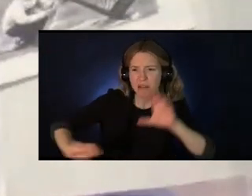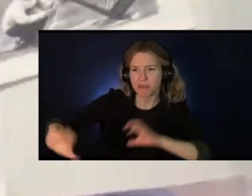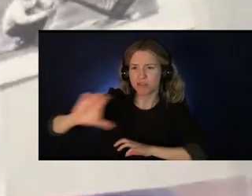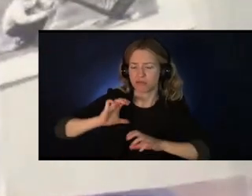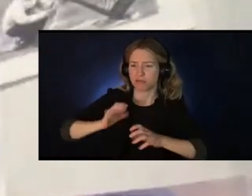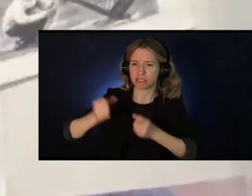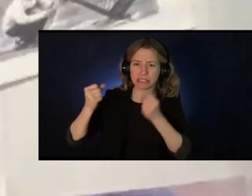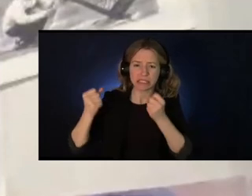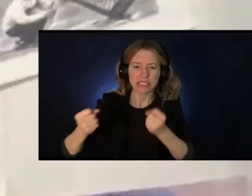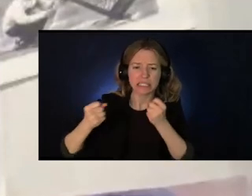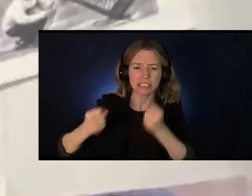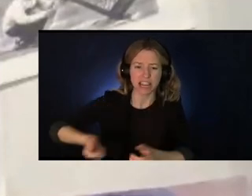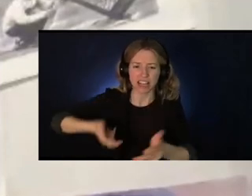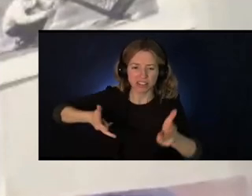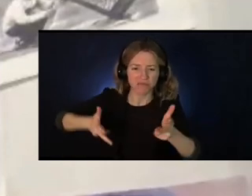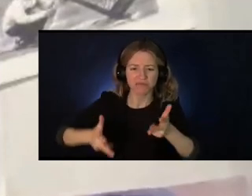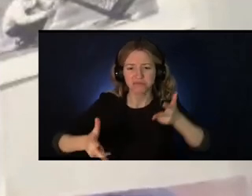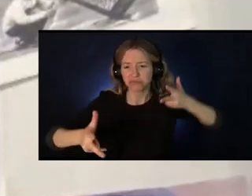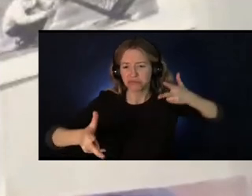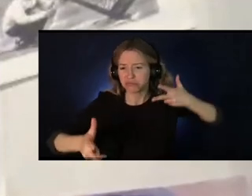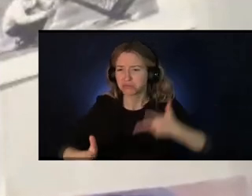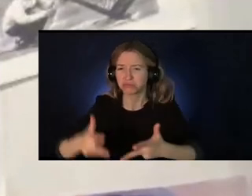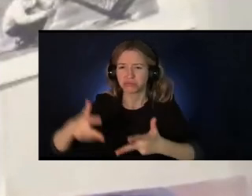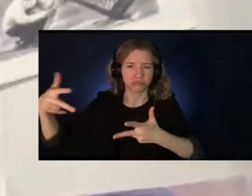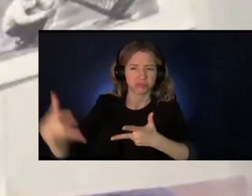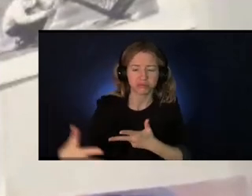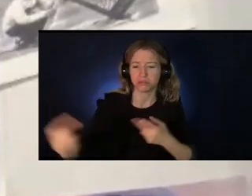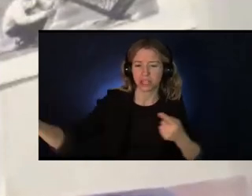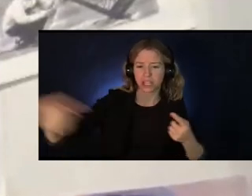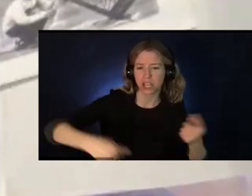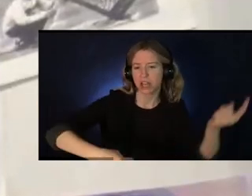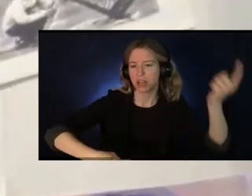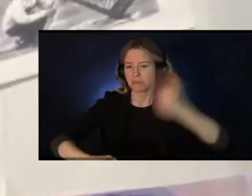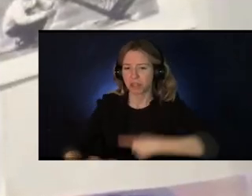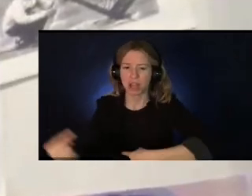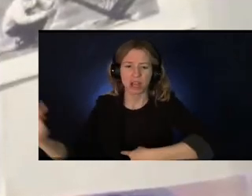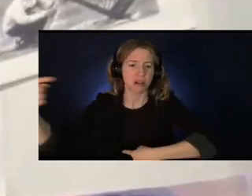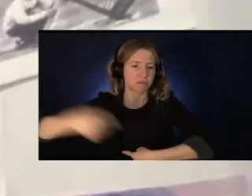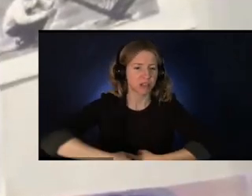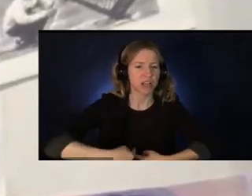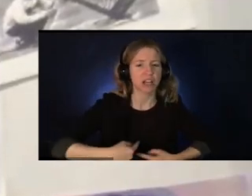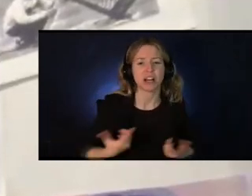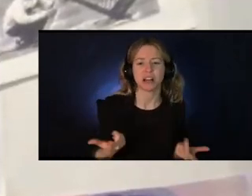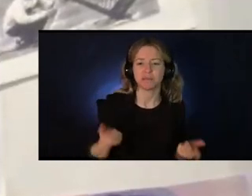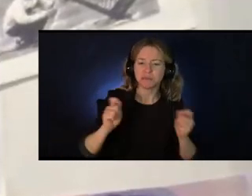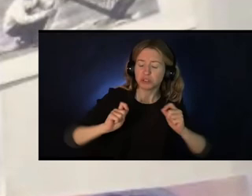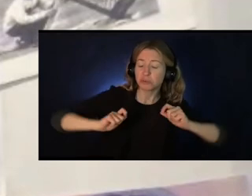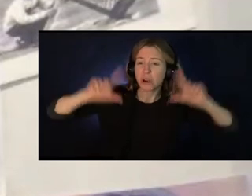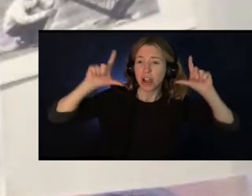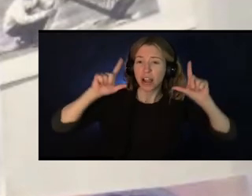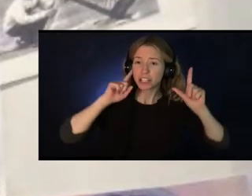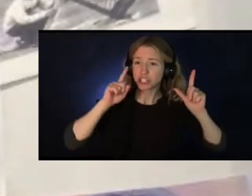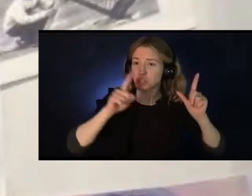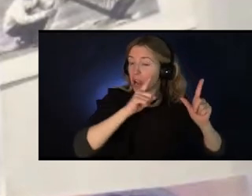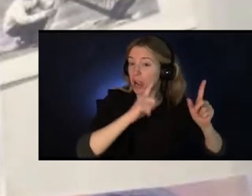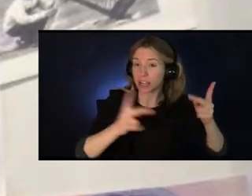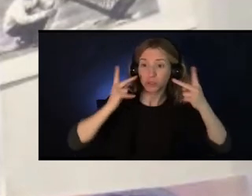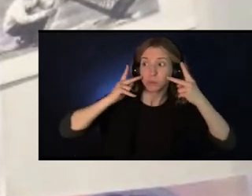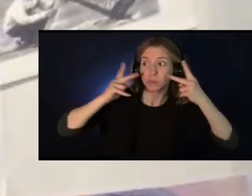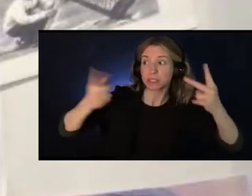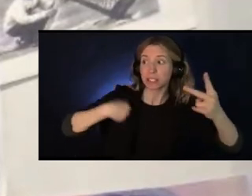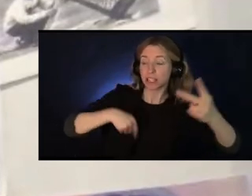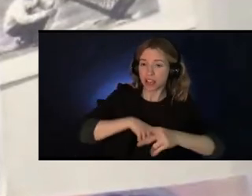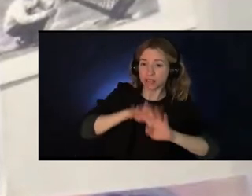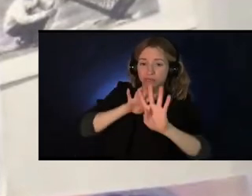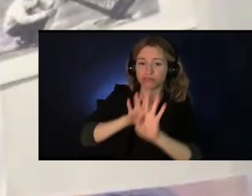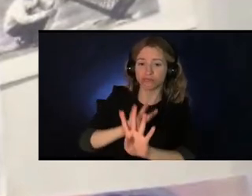hand. Surprise in your eyes that we lack thanks for the blessing of civilization you've brought